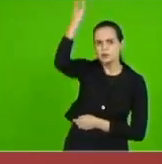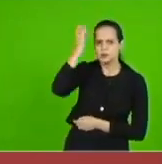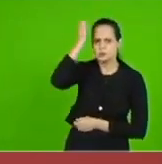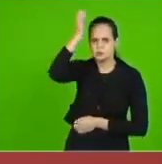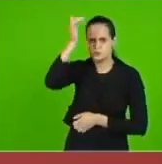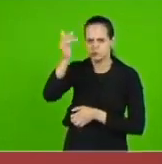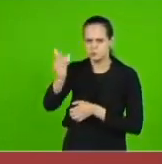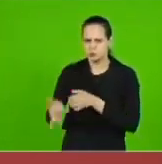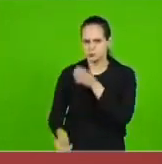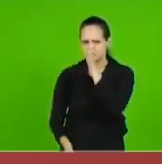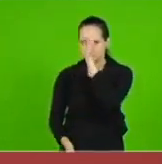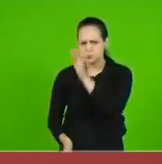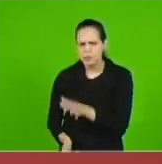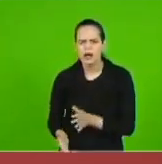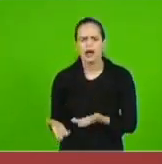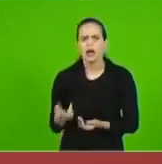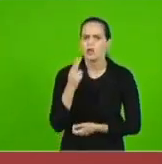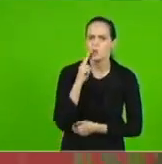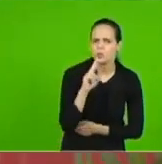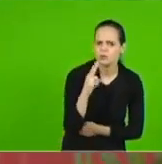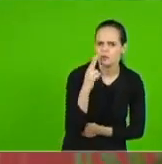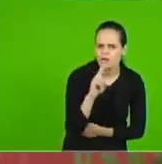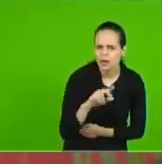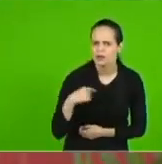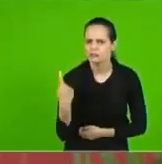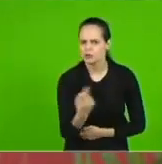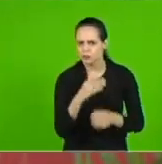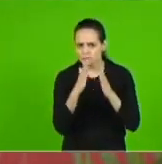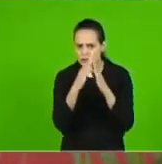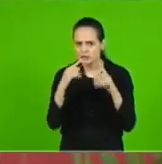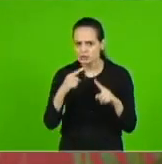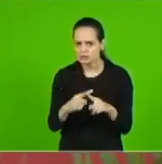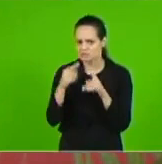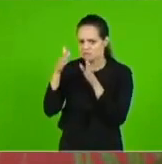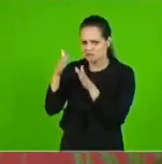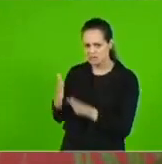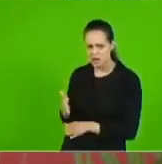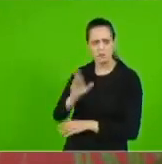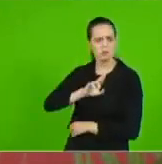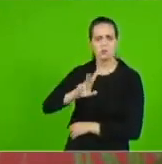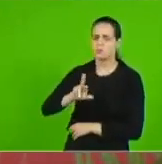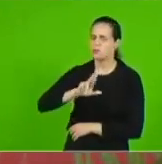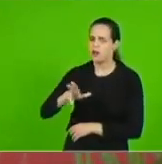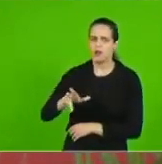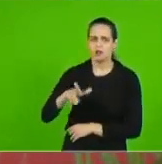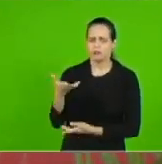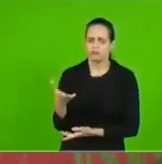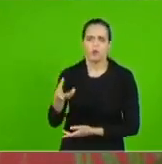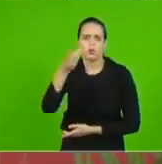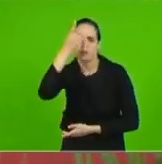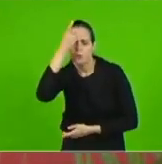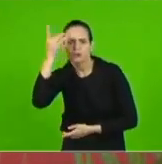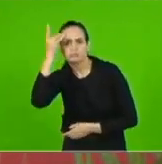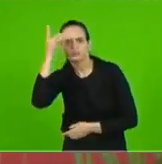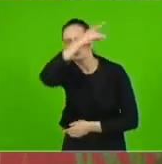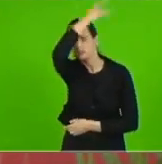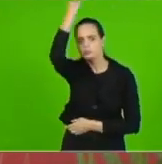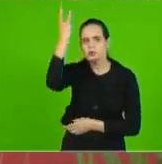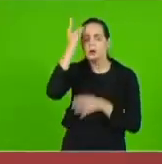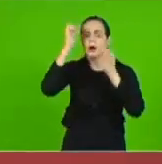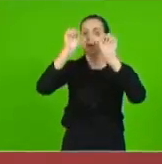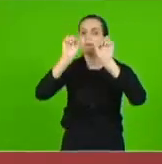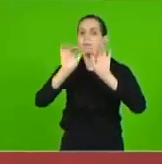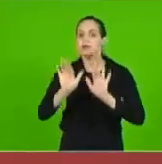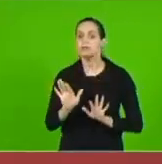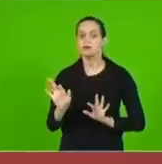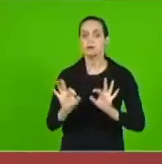seeing this day. It is no news for the church, for the faithful church. The